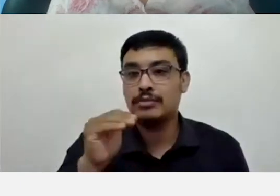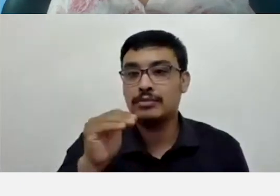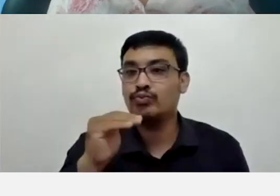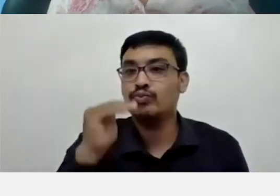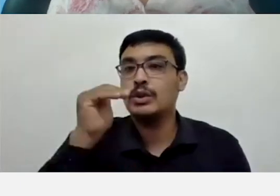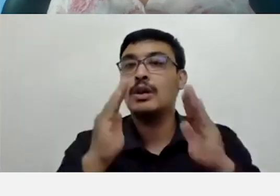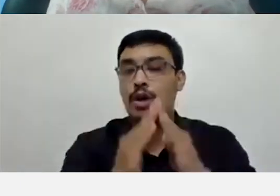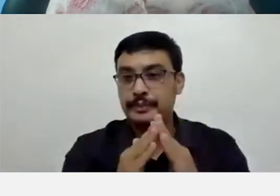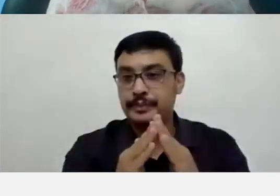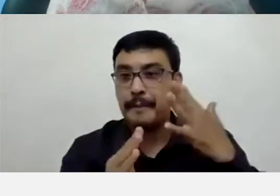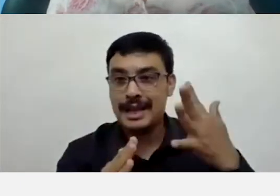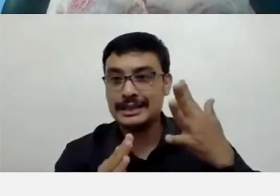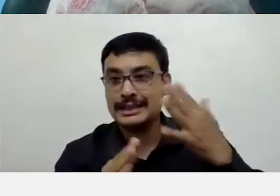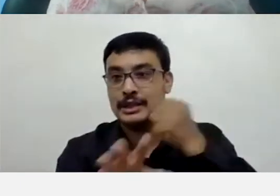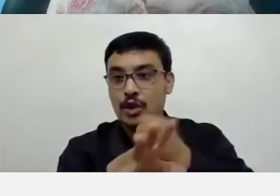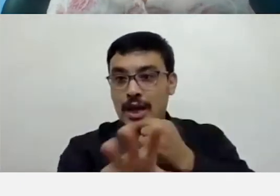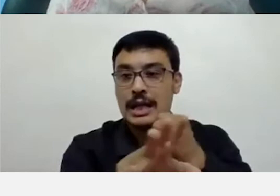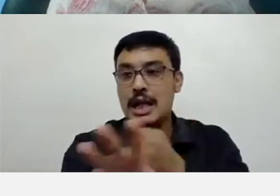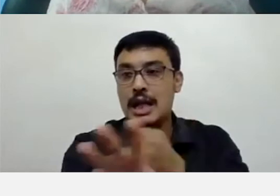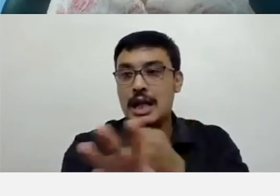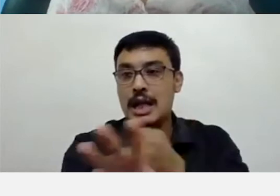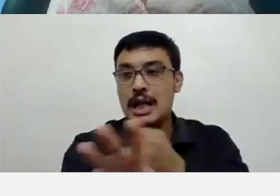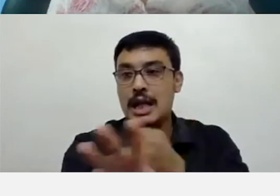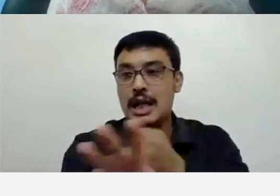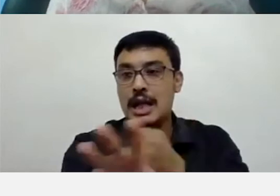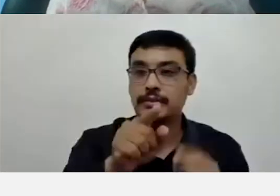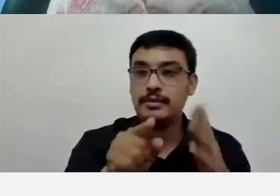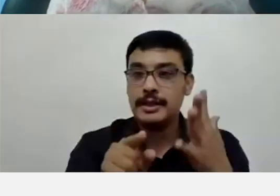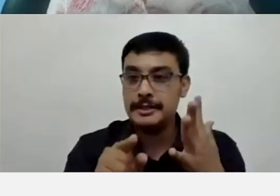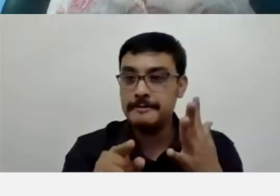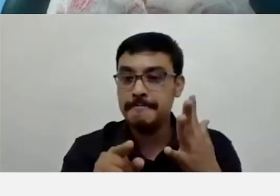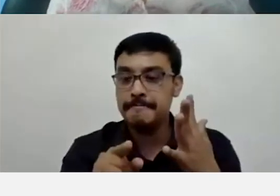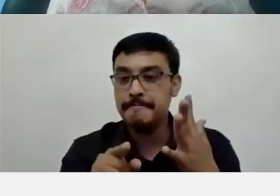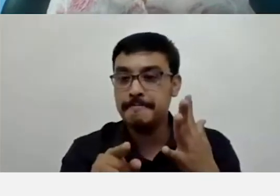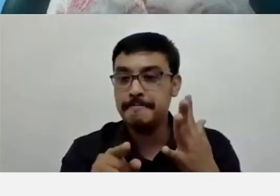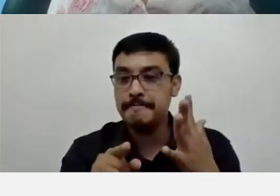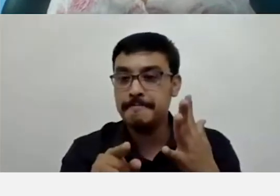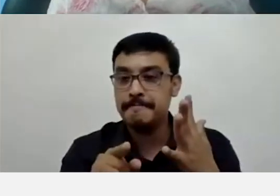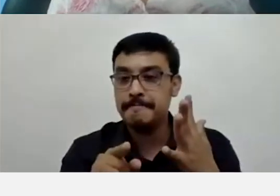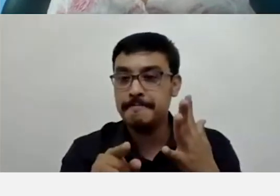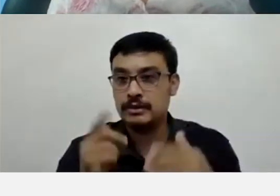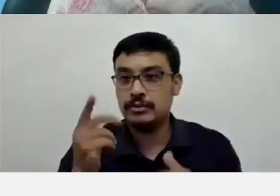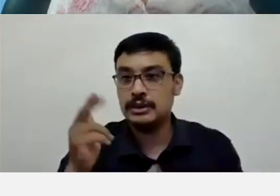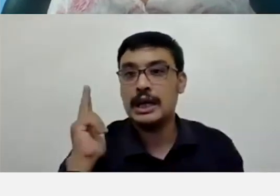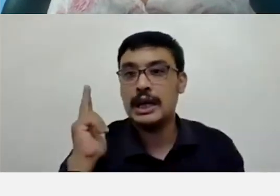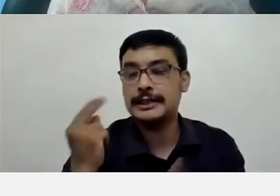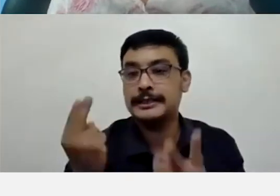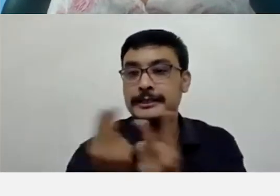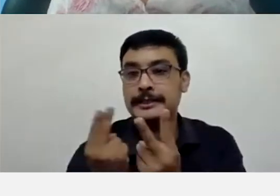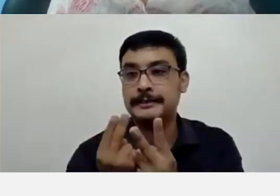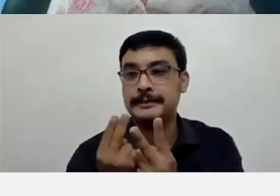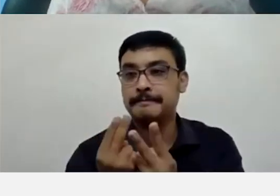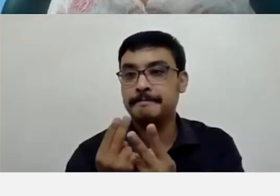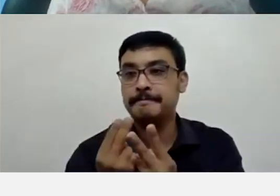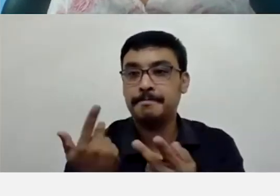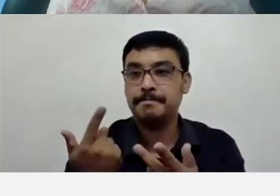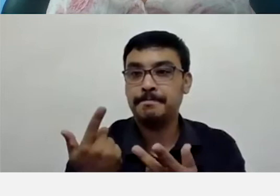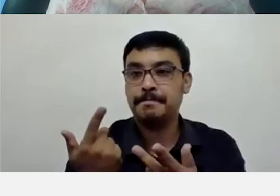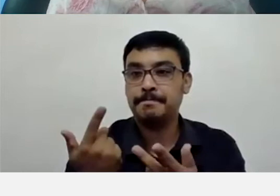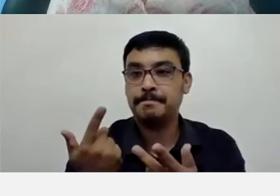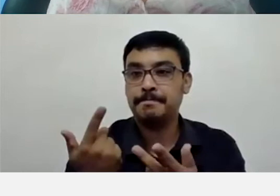plinth. On each plinth, you can find guard, like a bodyguard, and